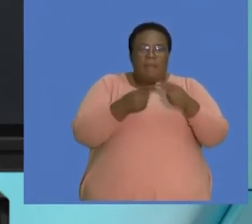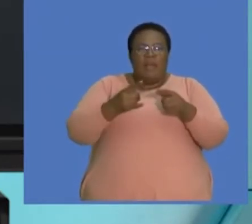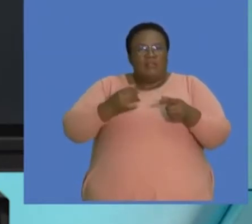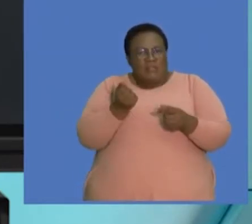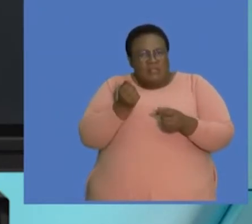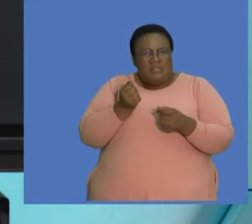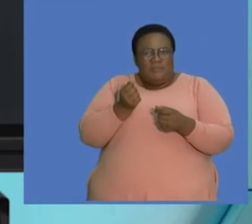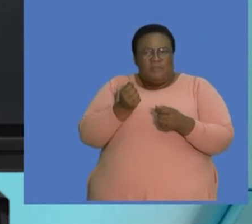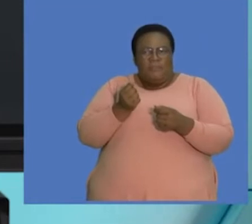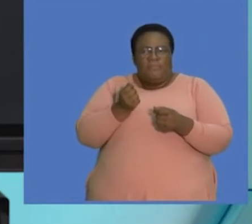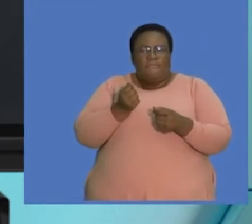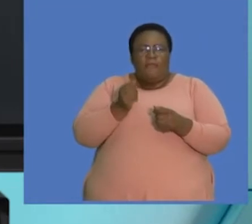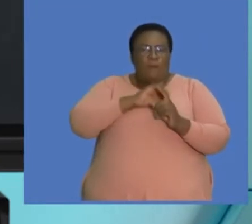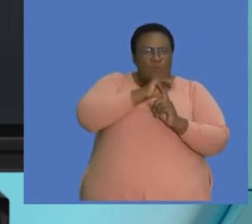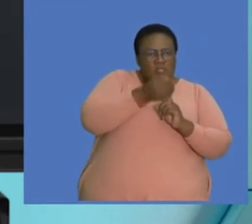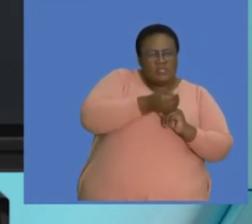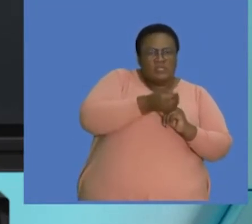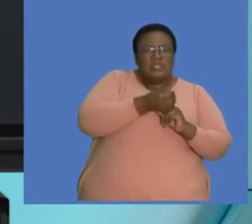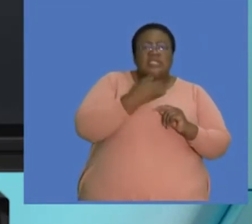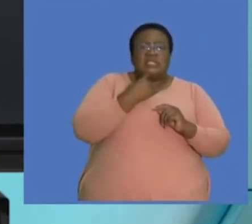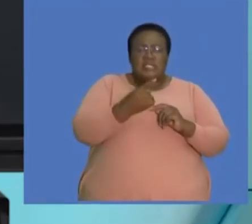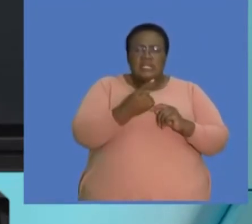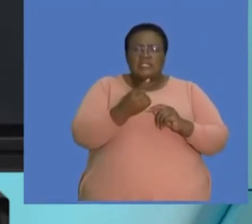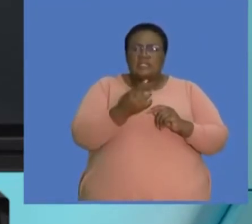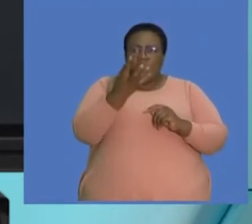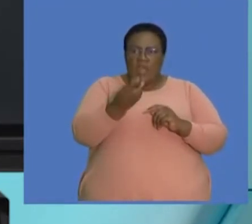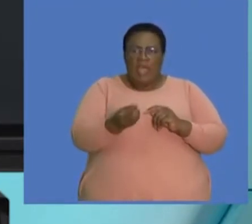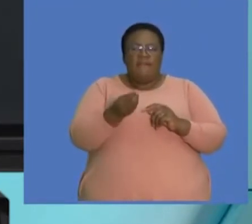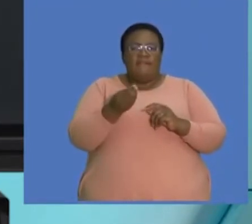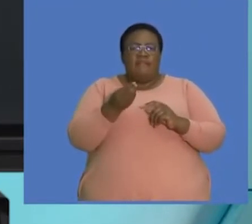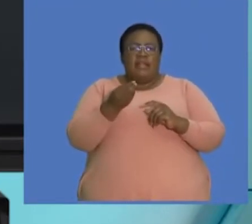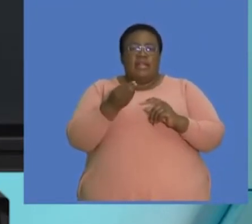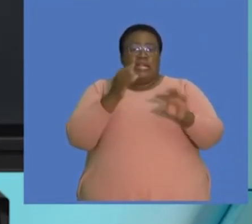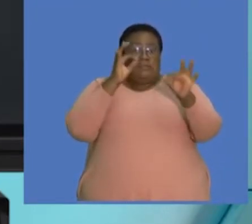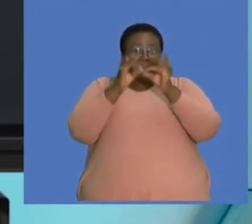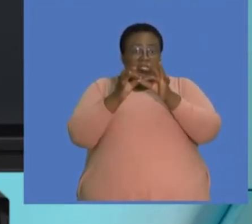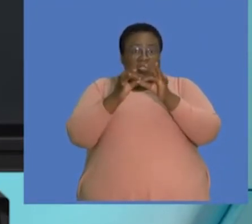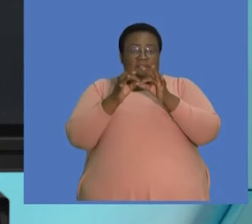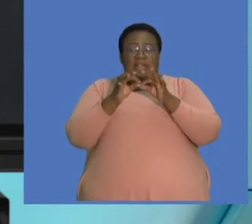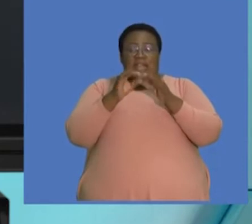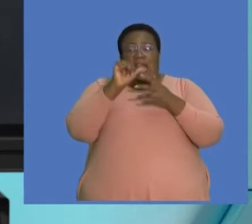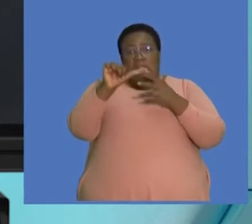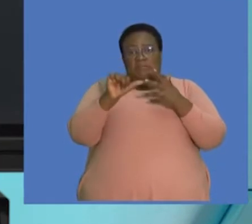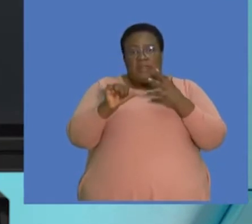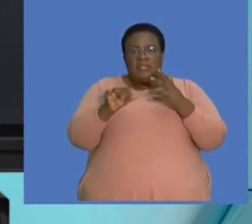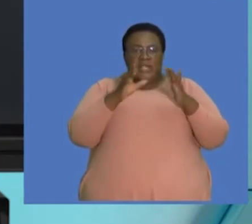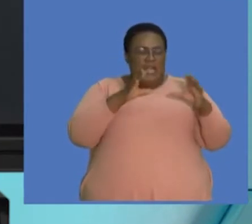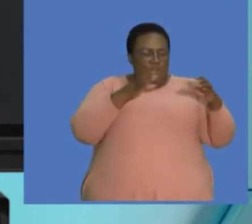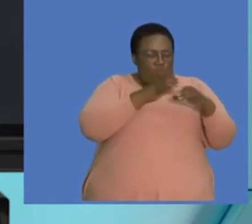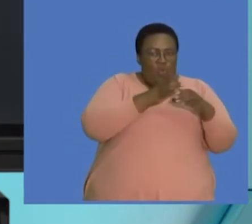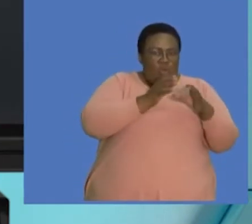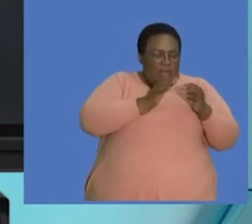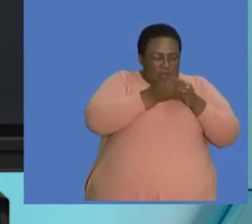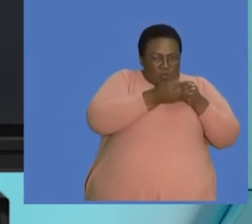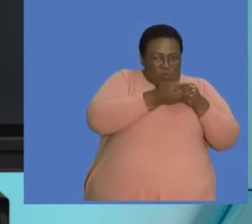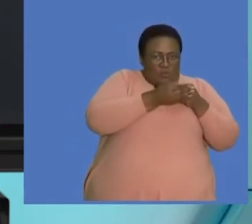about conservation, they essentially say to us that, okay, there is a certain aspect, usually it's in a closed system,